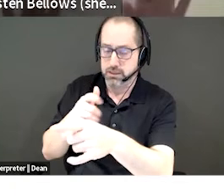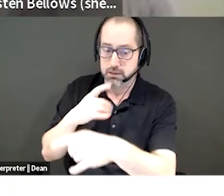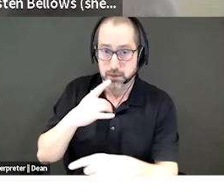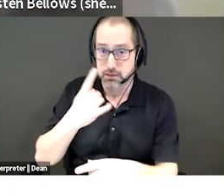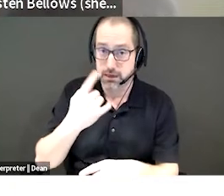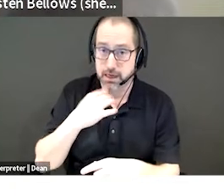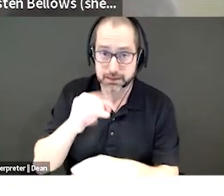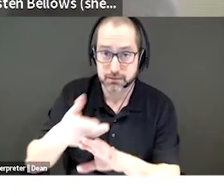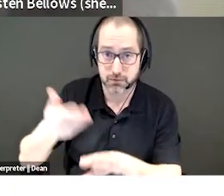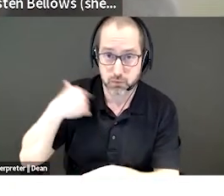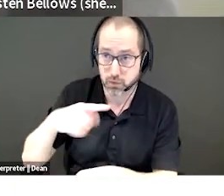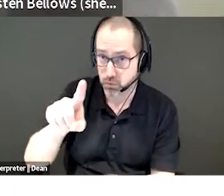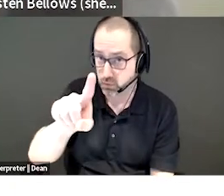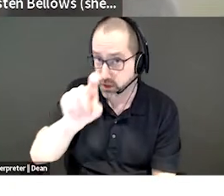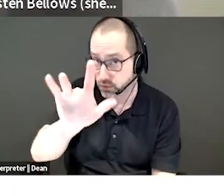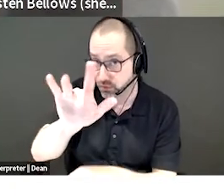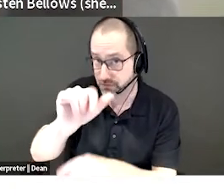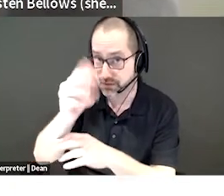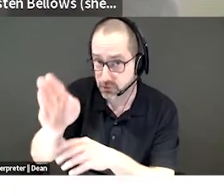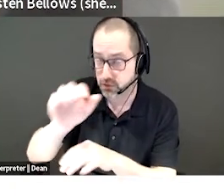to have that all nicely laid out.